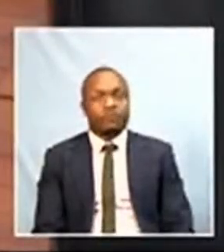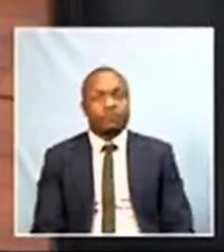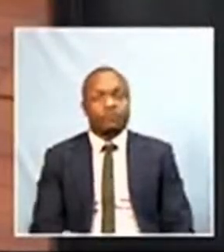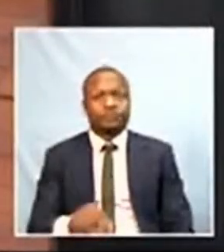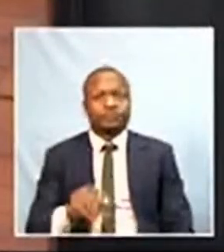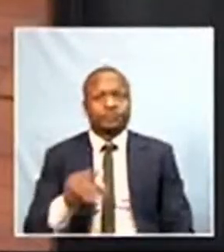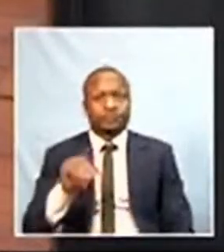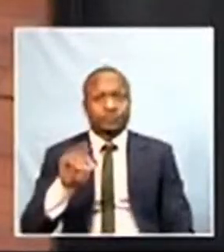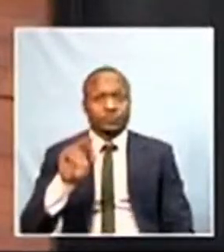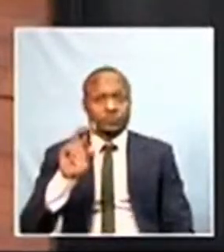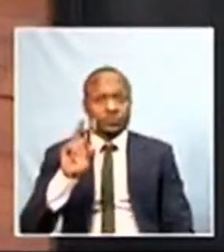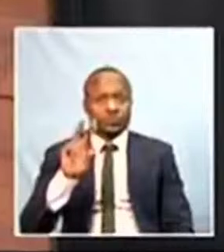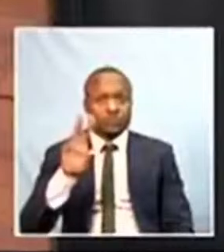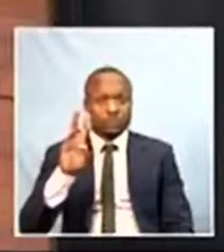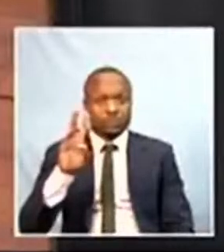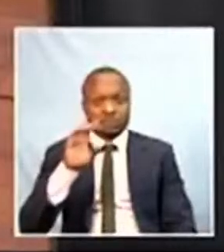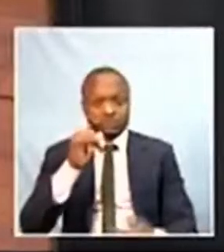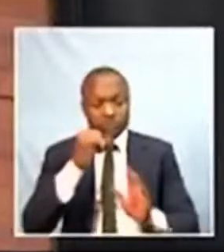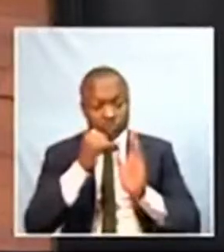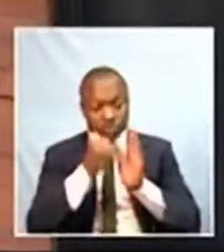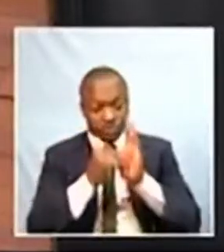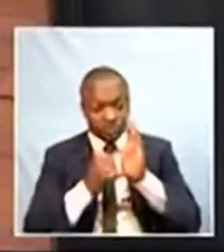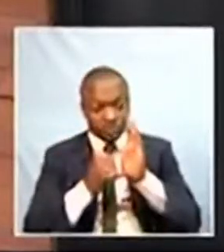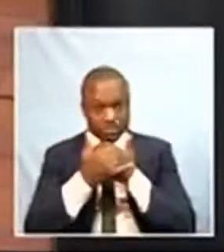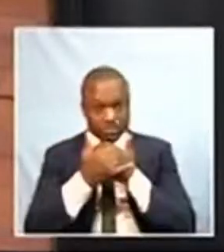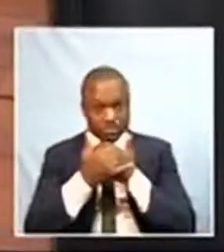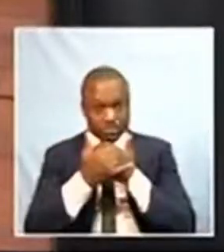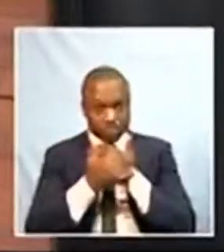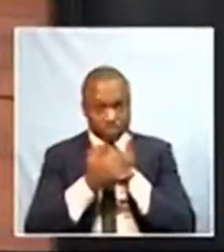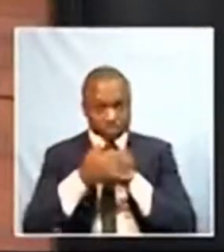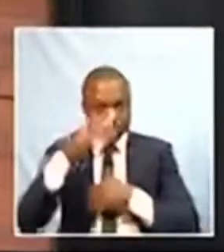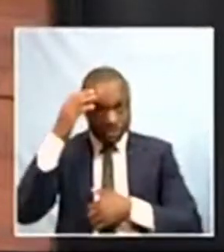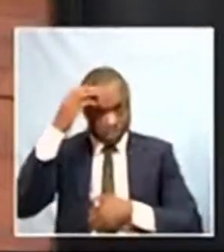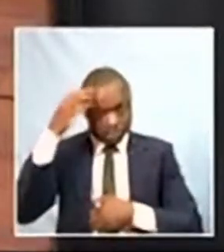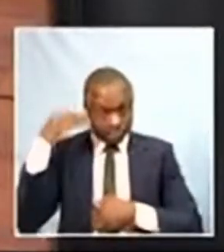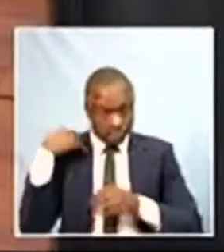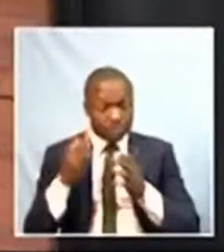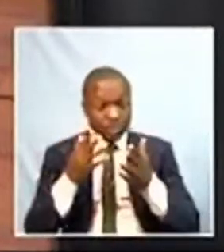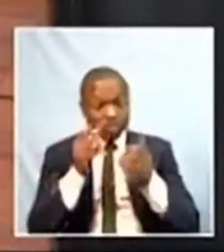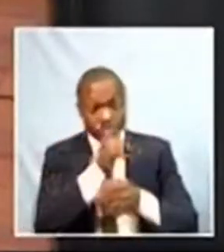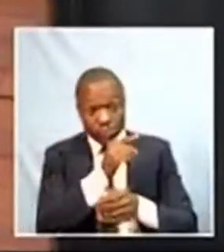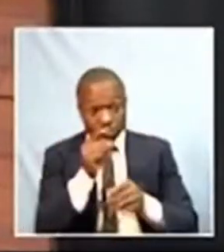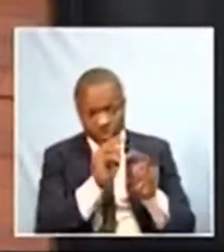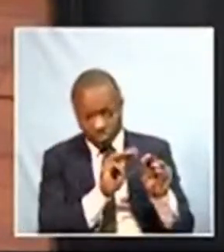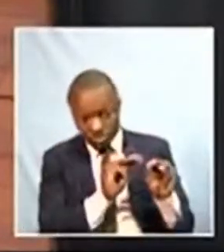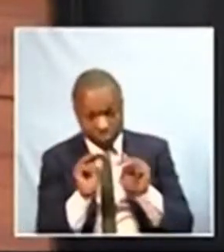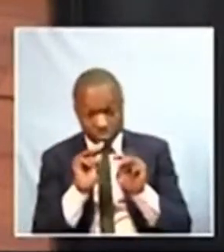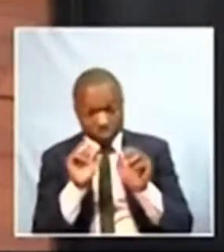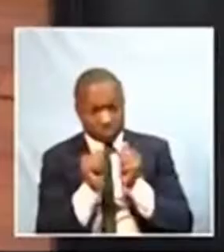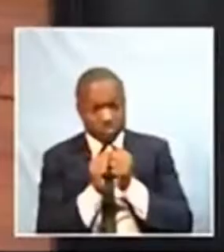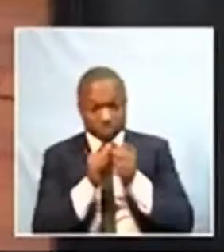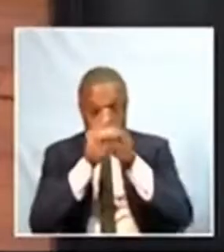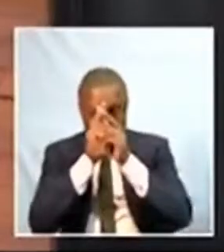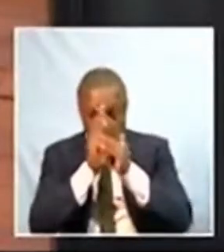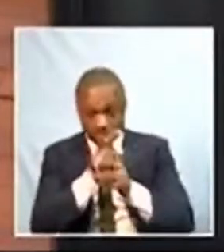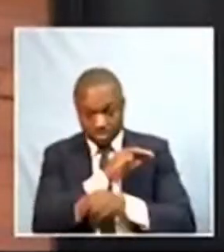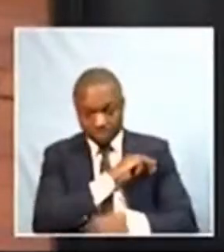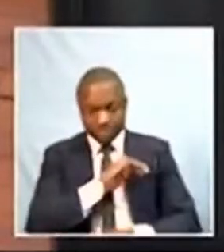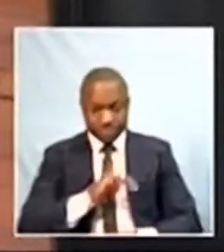26th of July. So, officers, I want you to be moving with the honorable member.